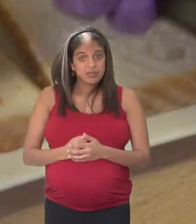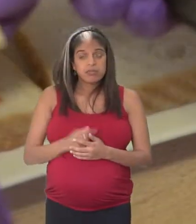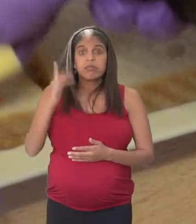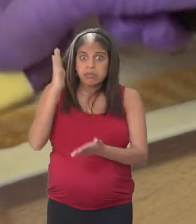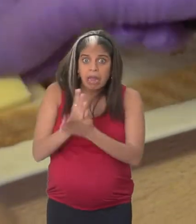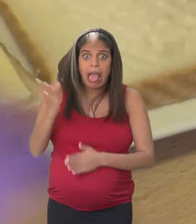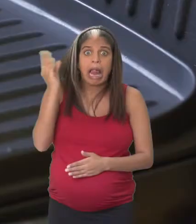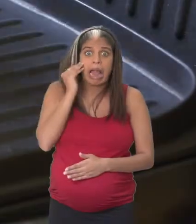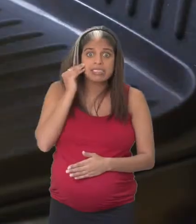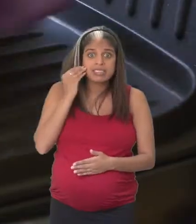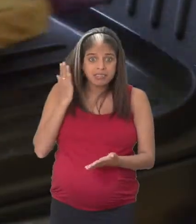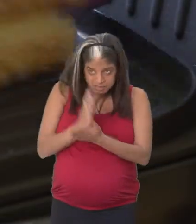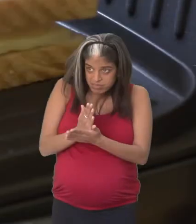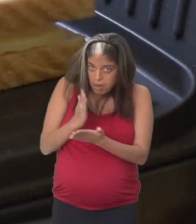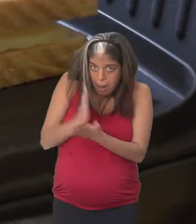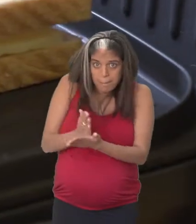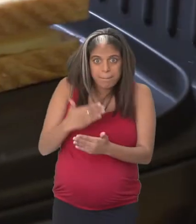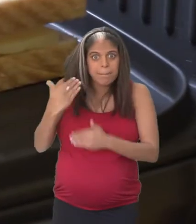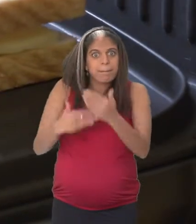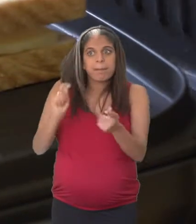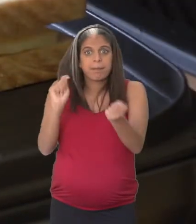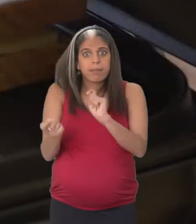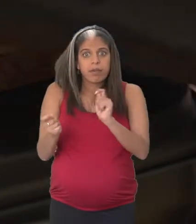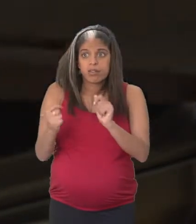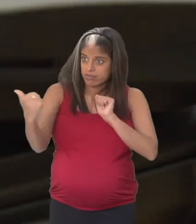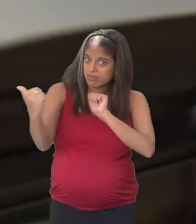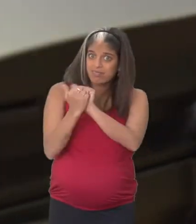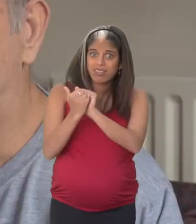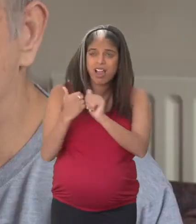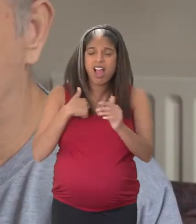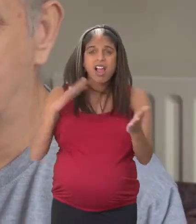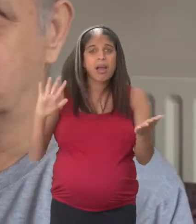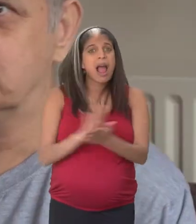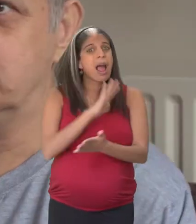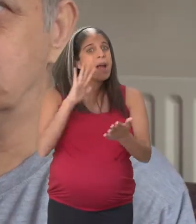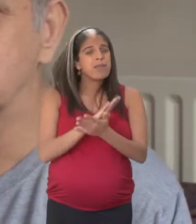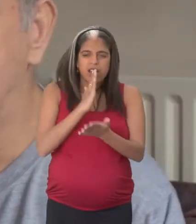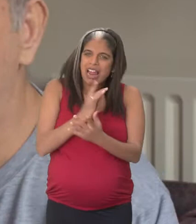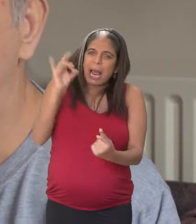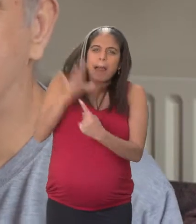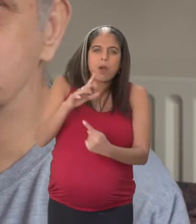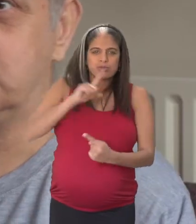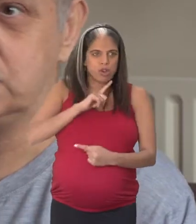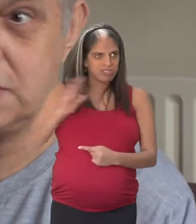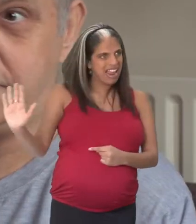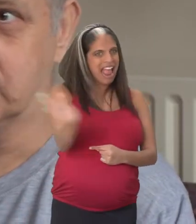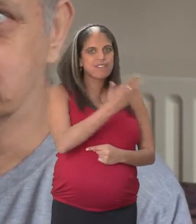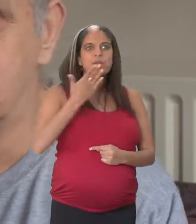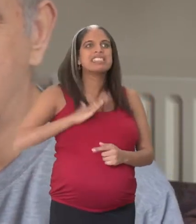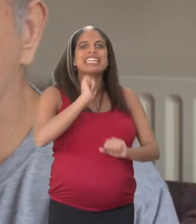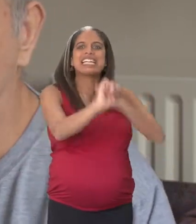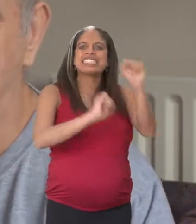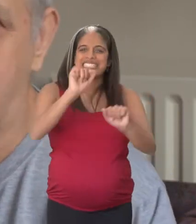they listened to me and then they done it that way. I'm very happy with that arrangement now. It is very important because everybody's needs are